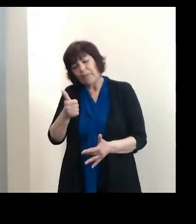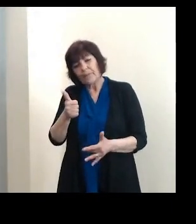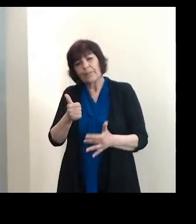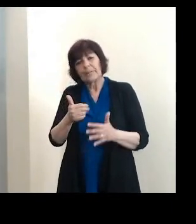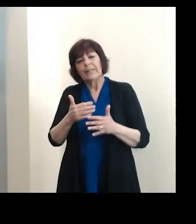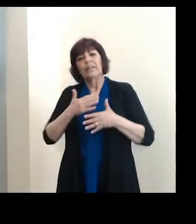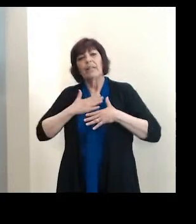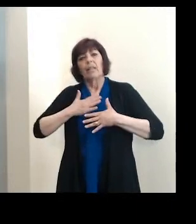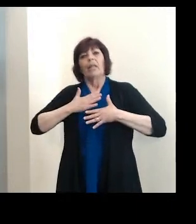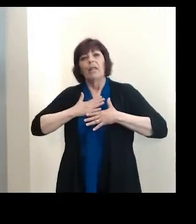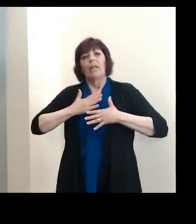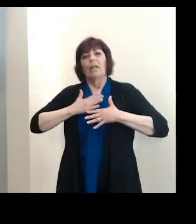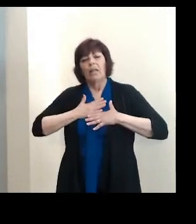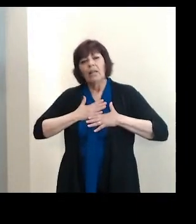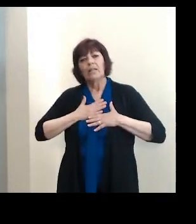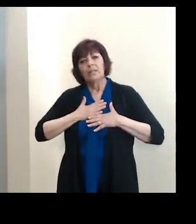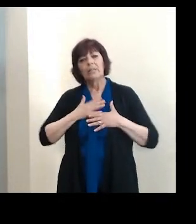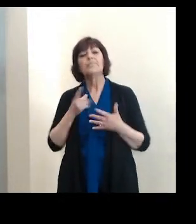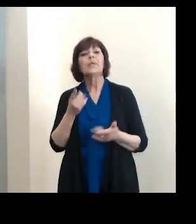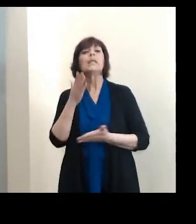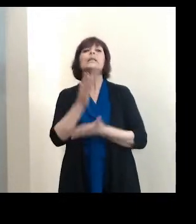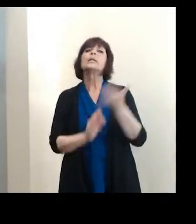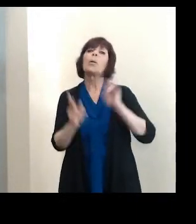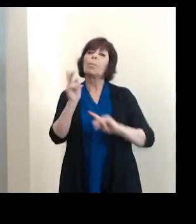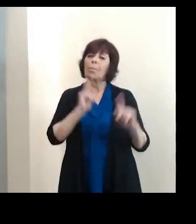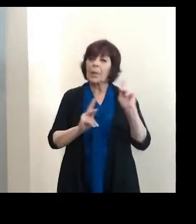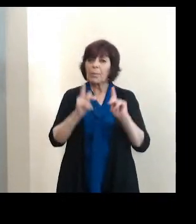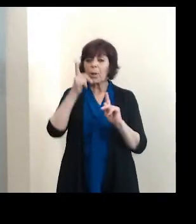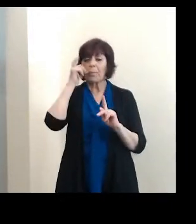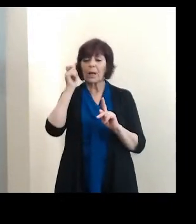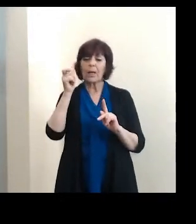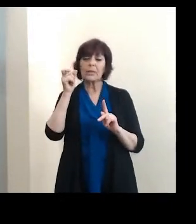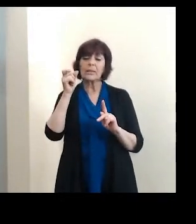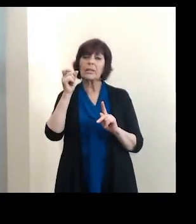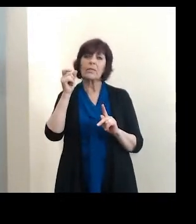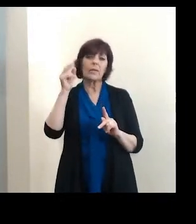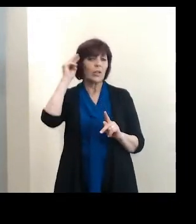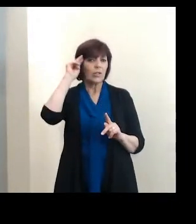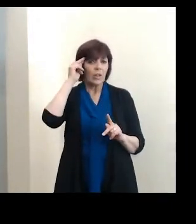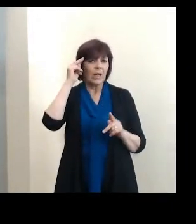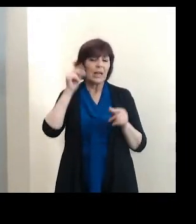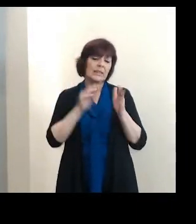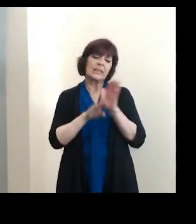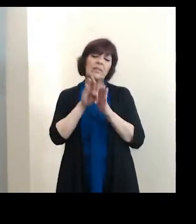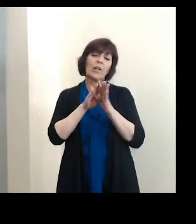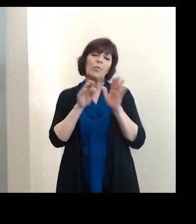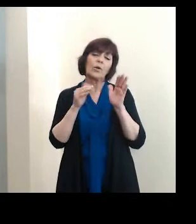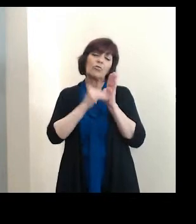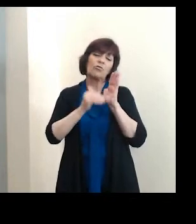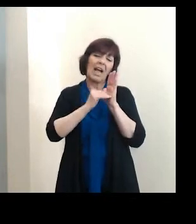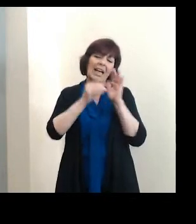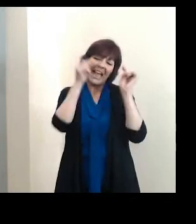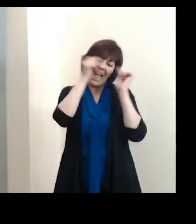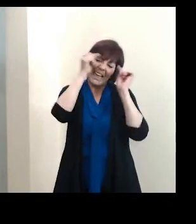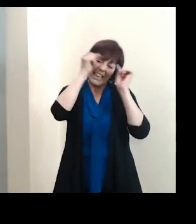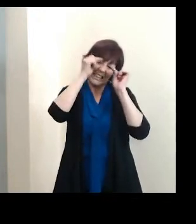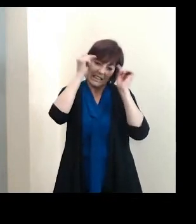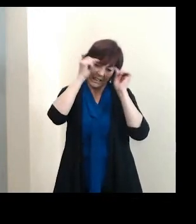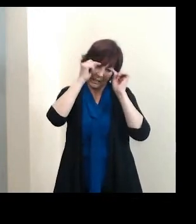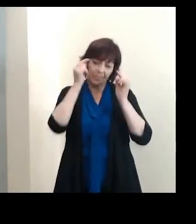activity, shortness of breath. Some people also, because of the neurologic symptoms, develop chronic headaches. So I know